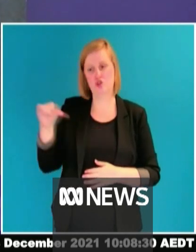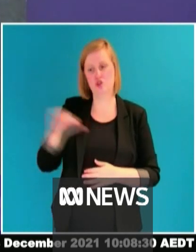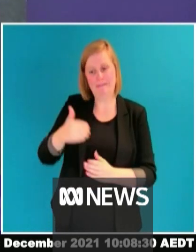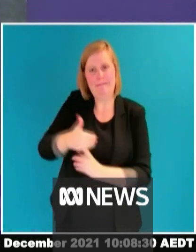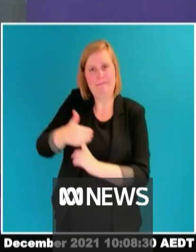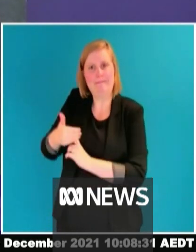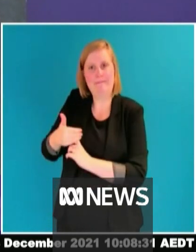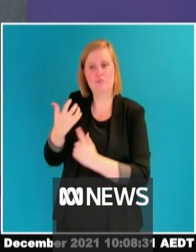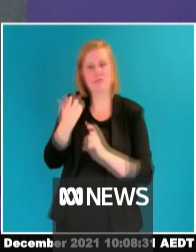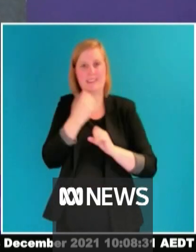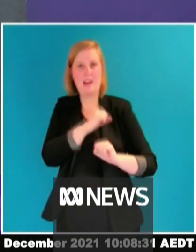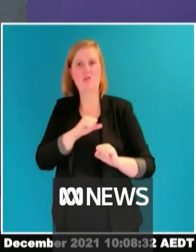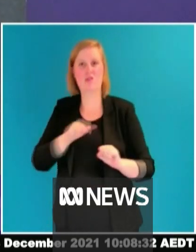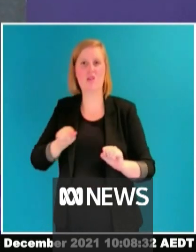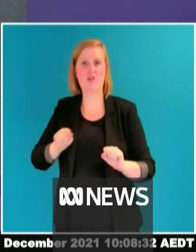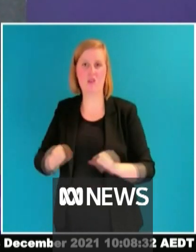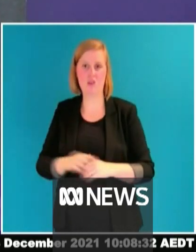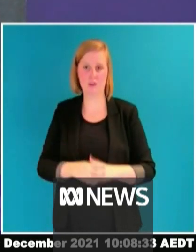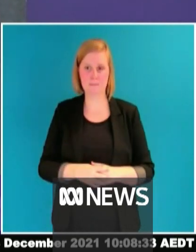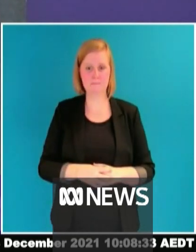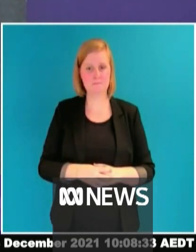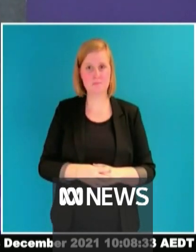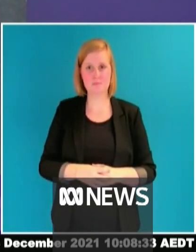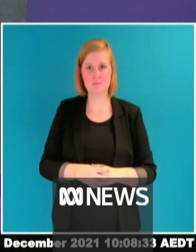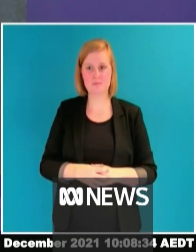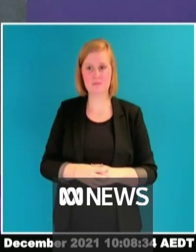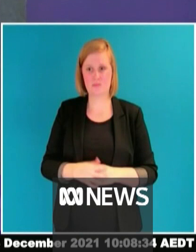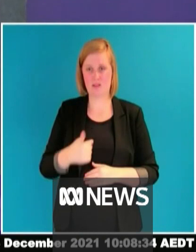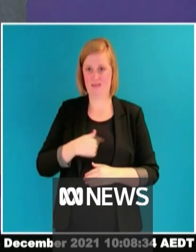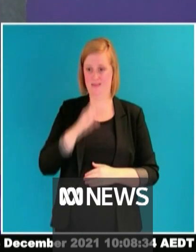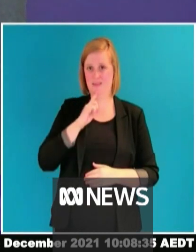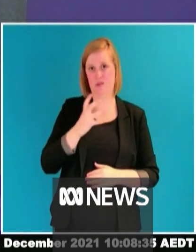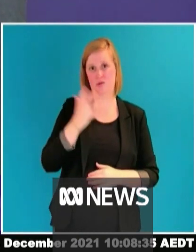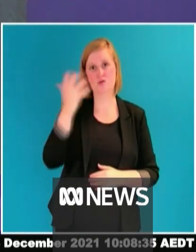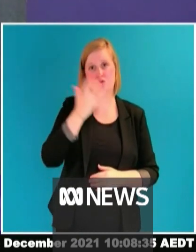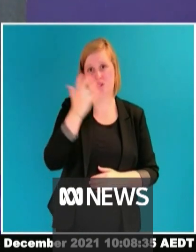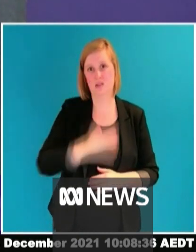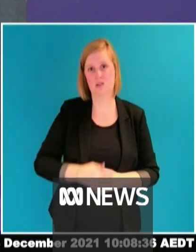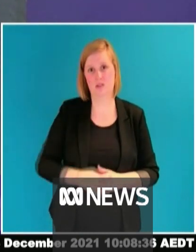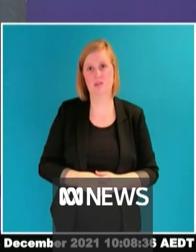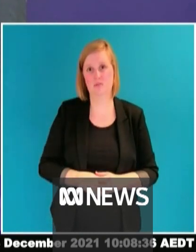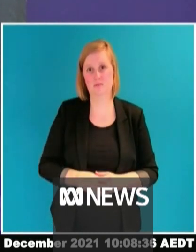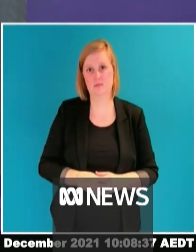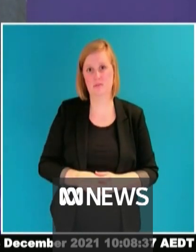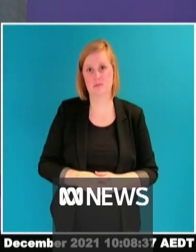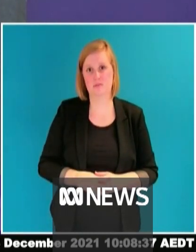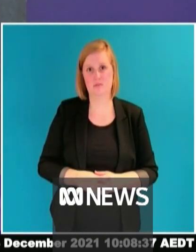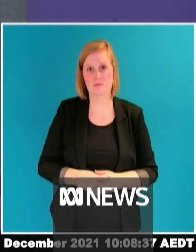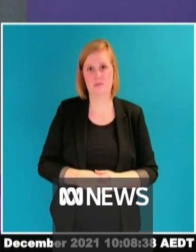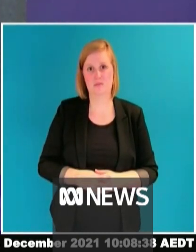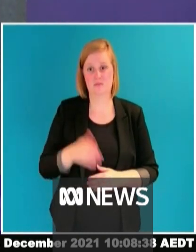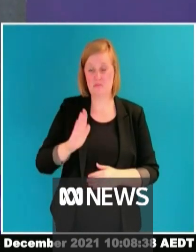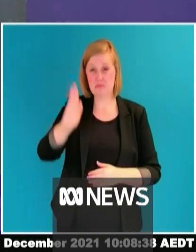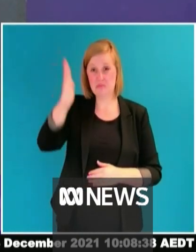both Natalie and her family with a full understanding that our delay in offering a genuine and human